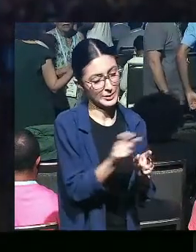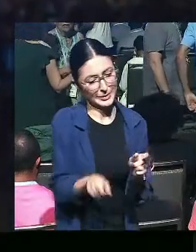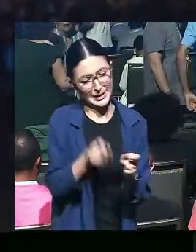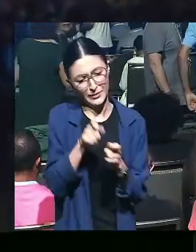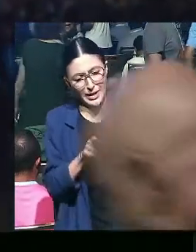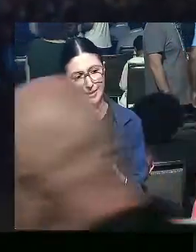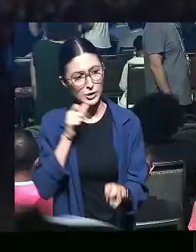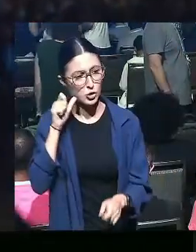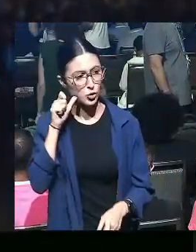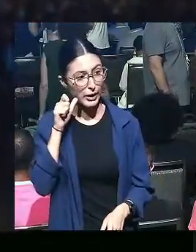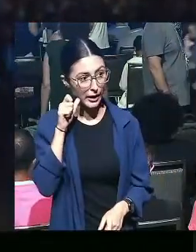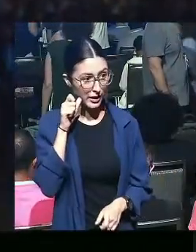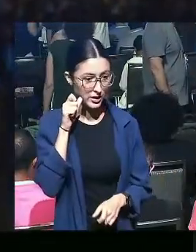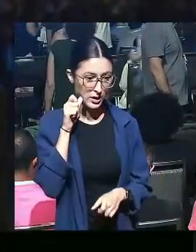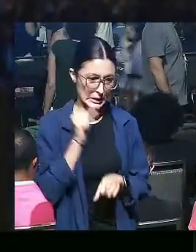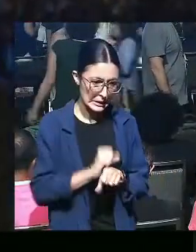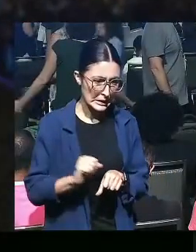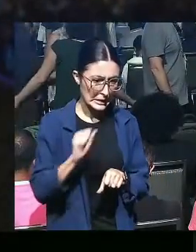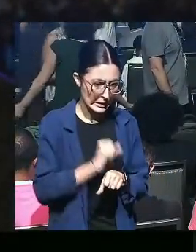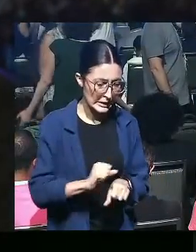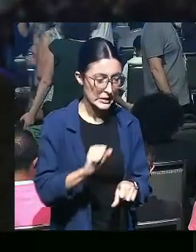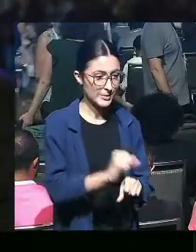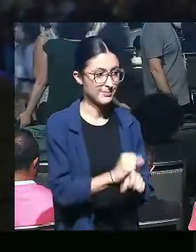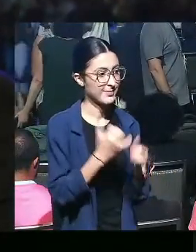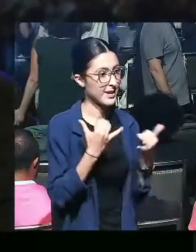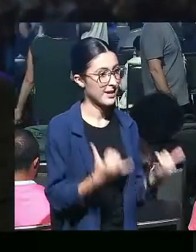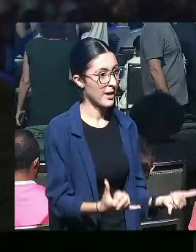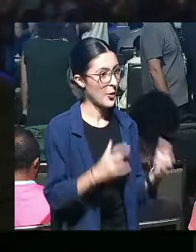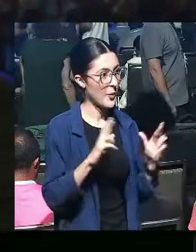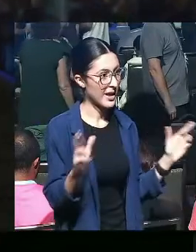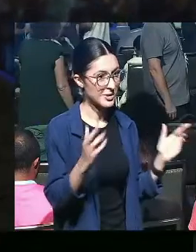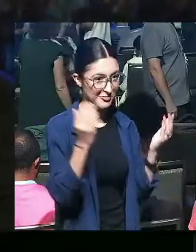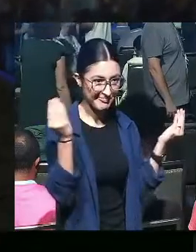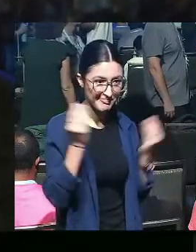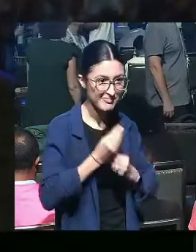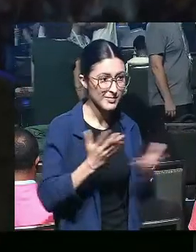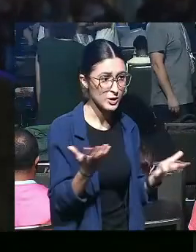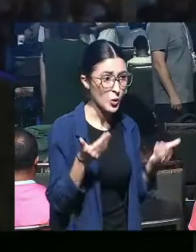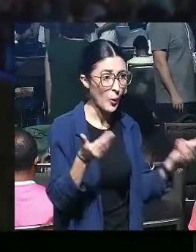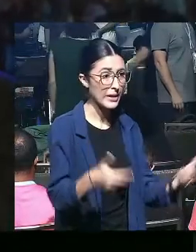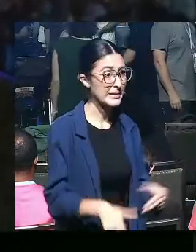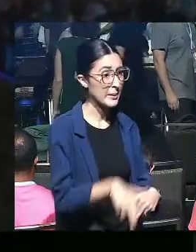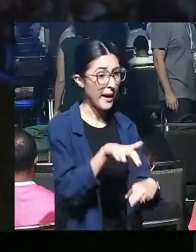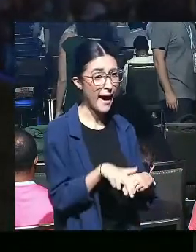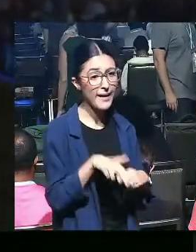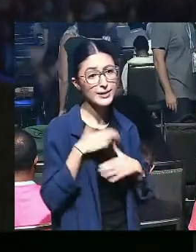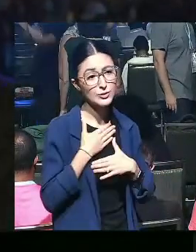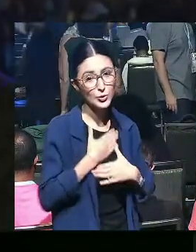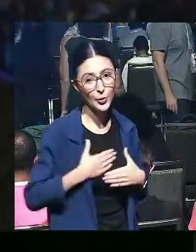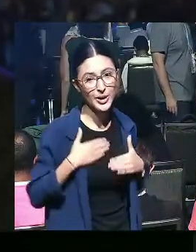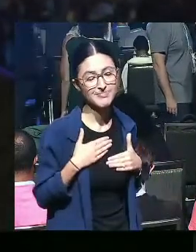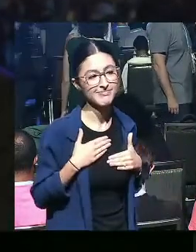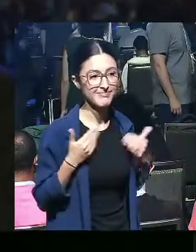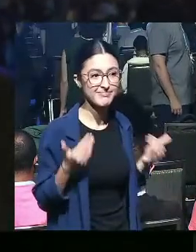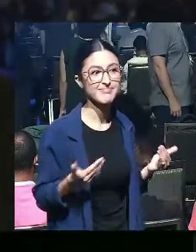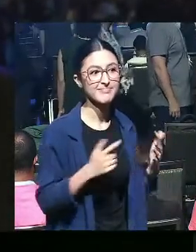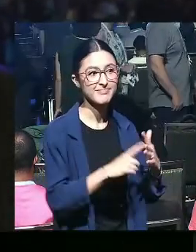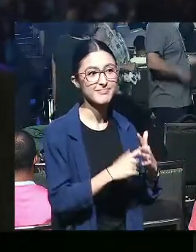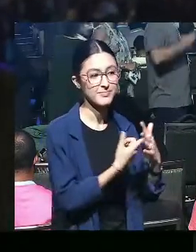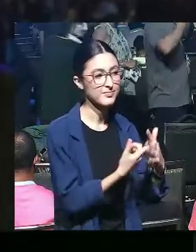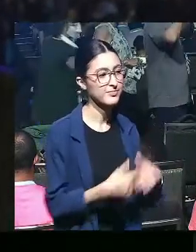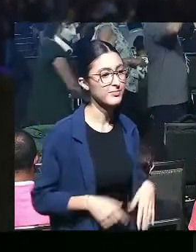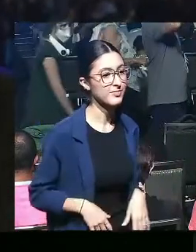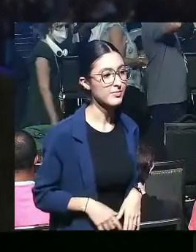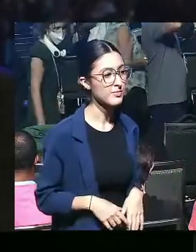we're putting it together. Please sit back, enjoy as we start our service today.